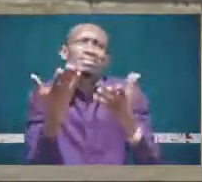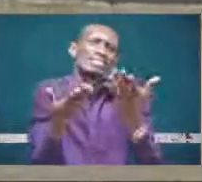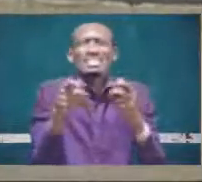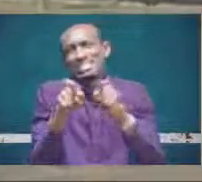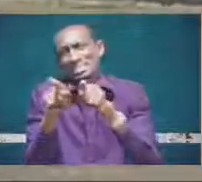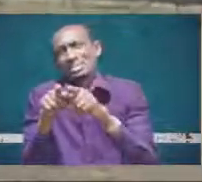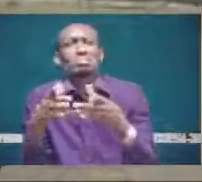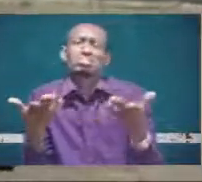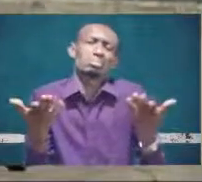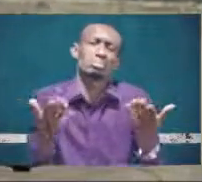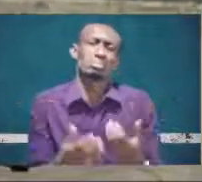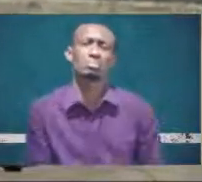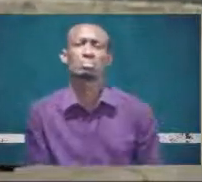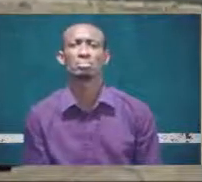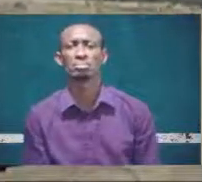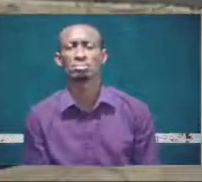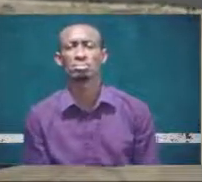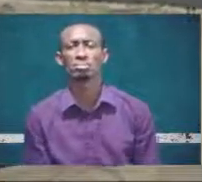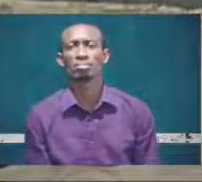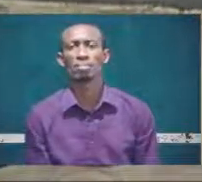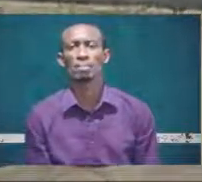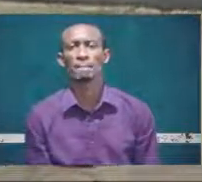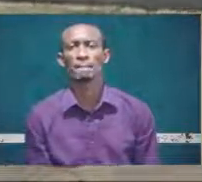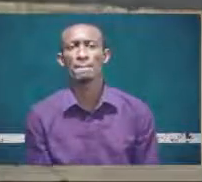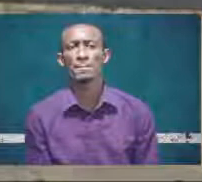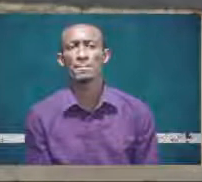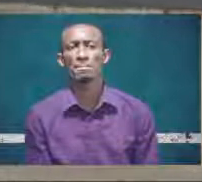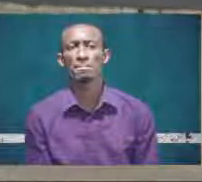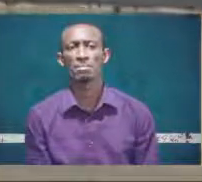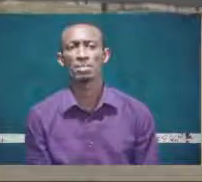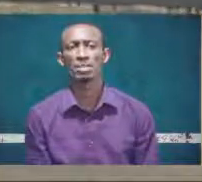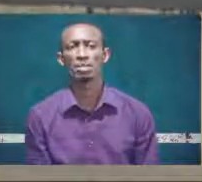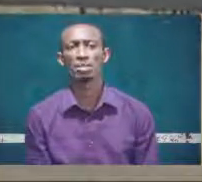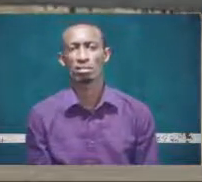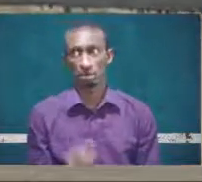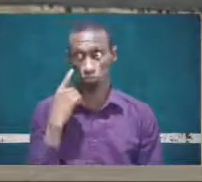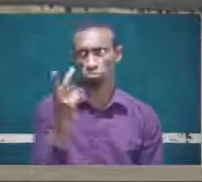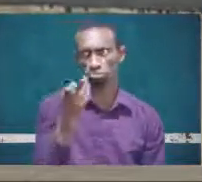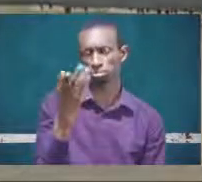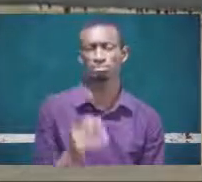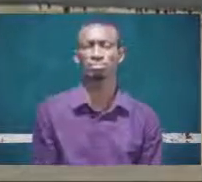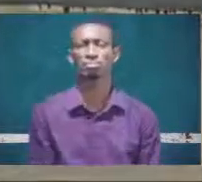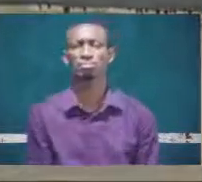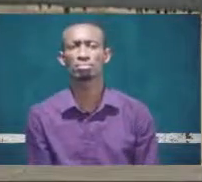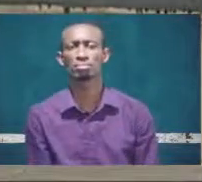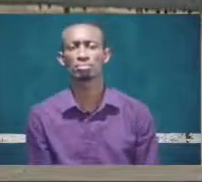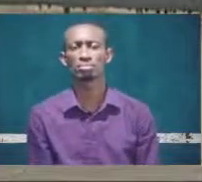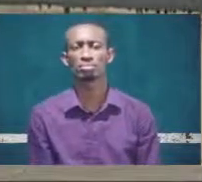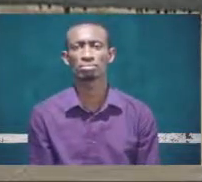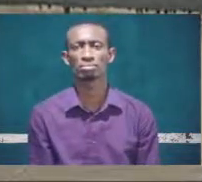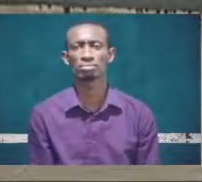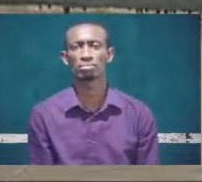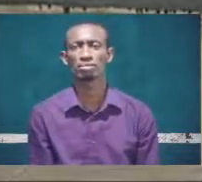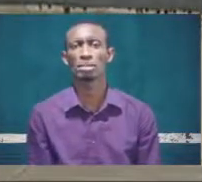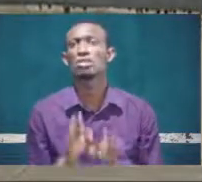same purpose. So now let us see now what happens to these two goods. If there is an increase in price